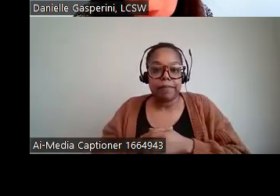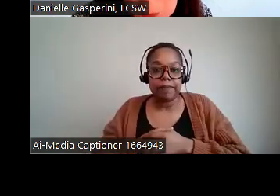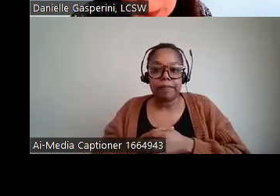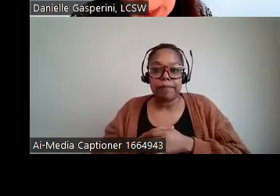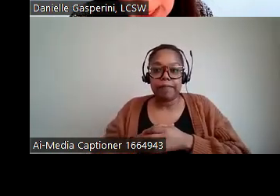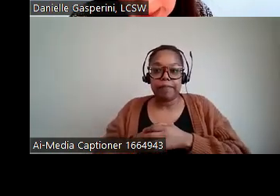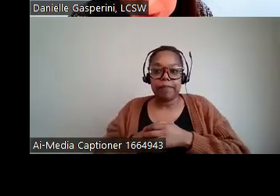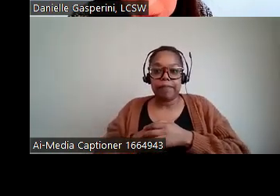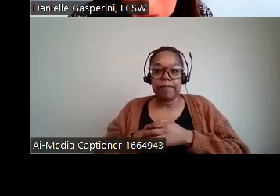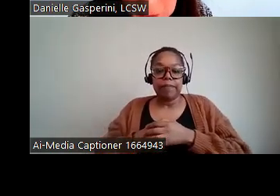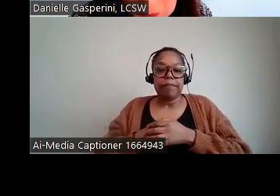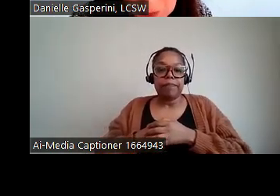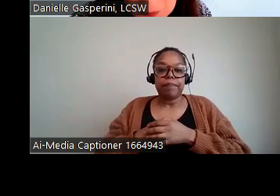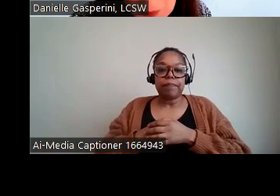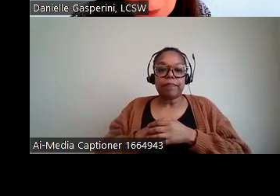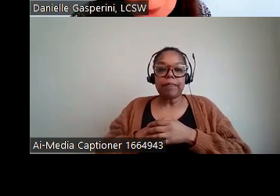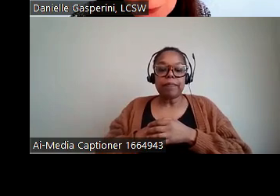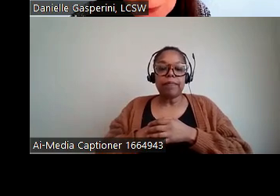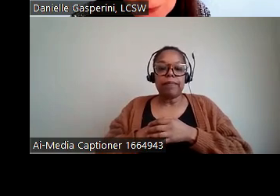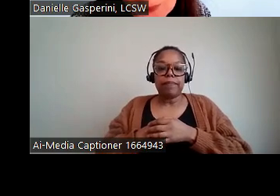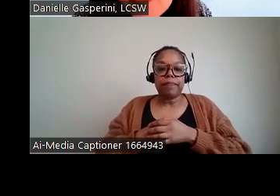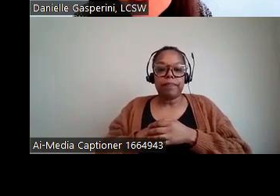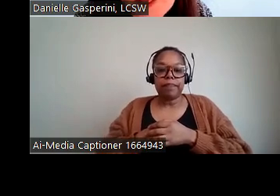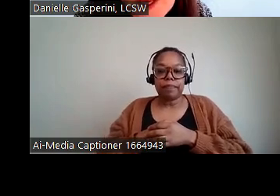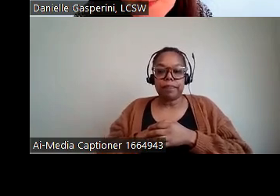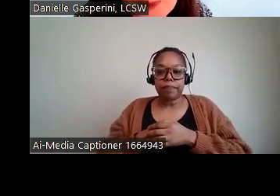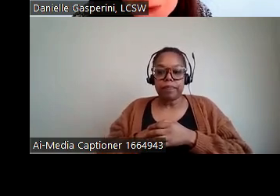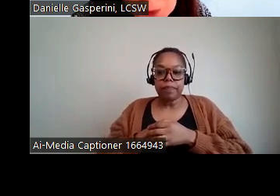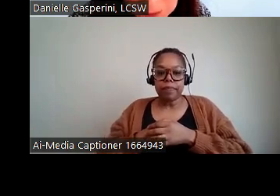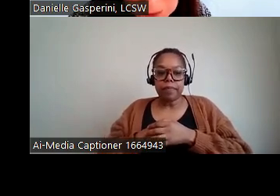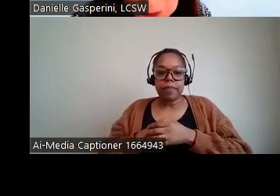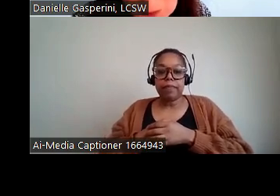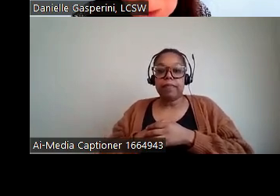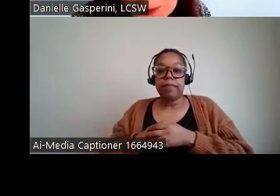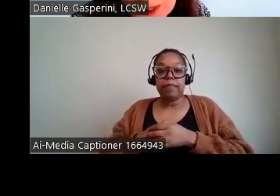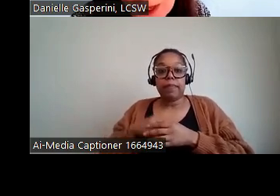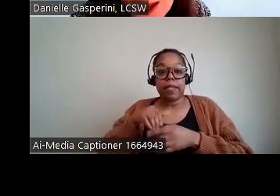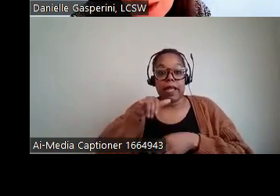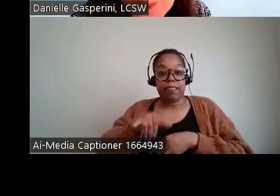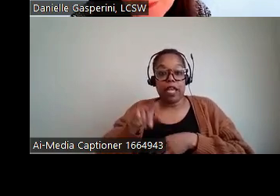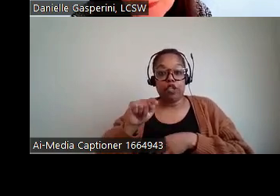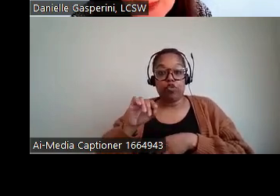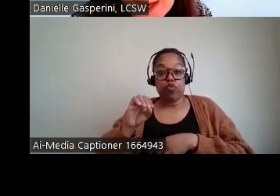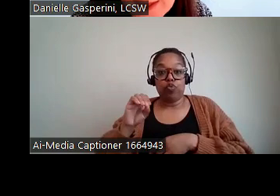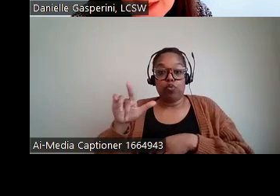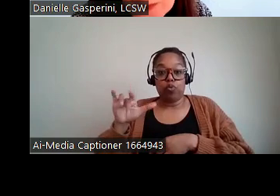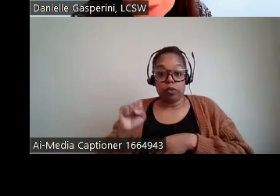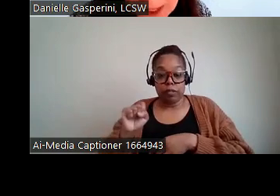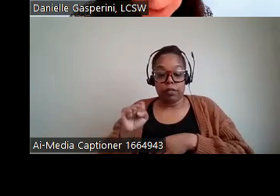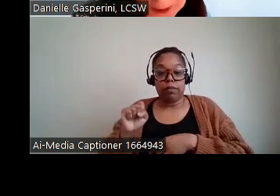the home. And so these became these wonderful tools